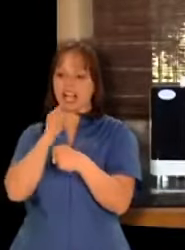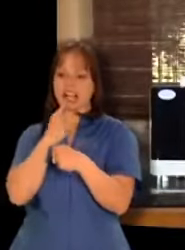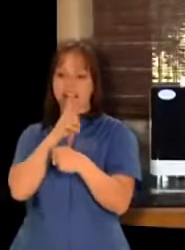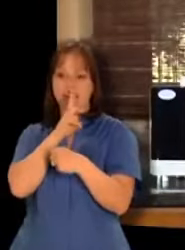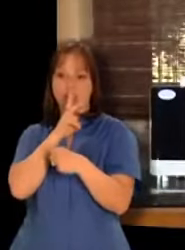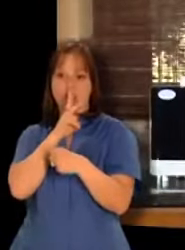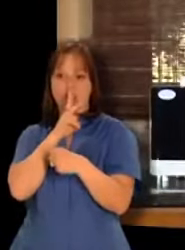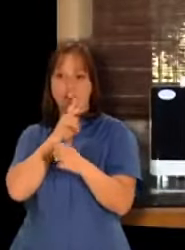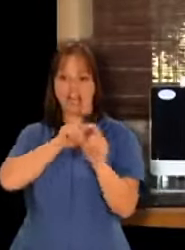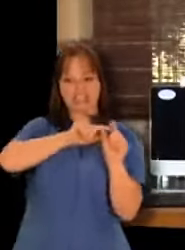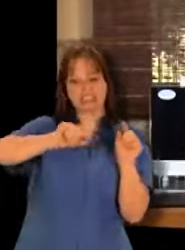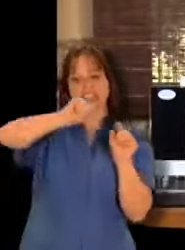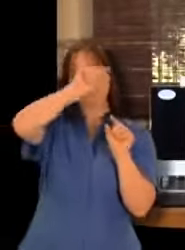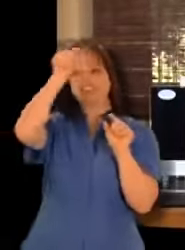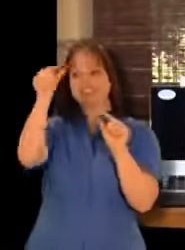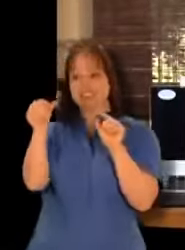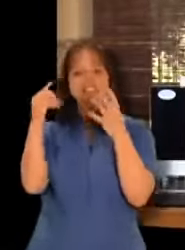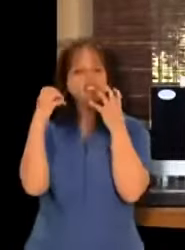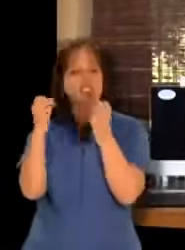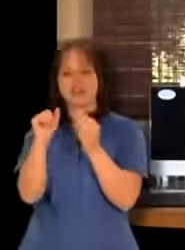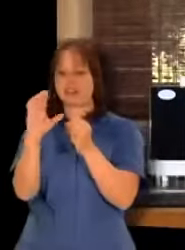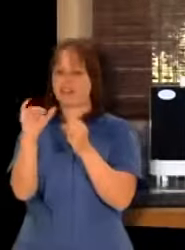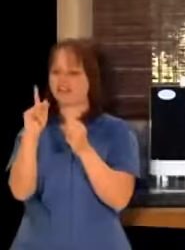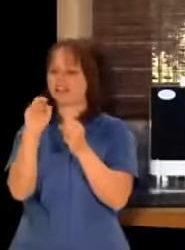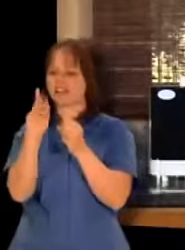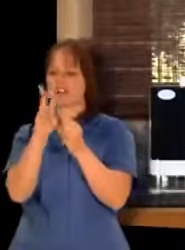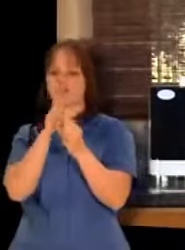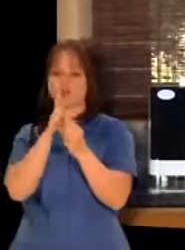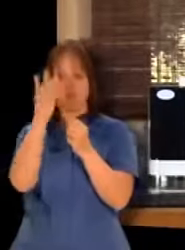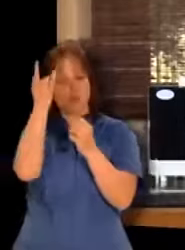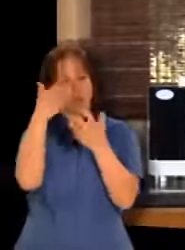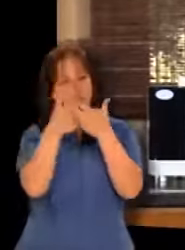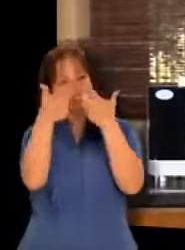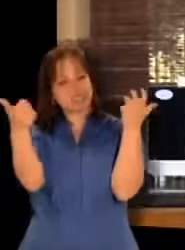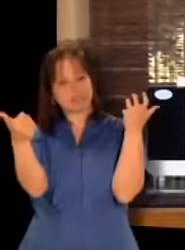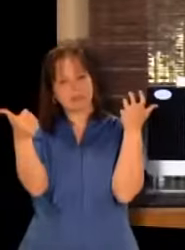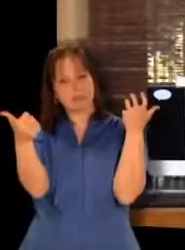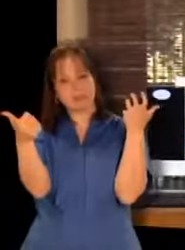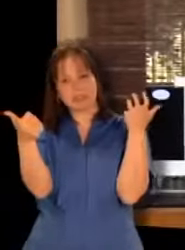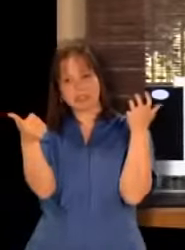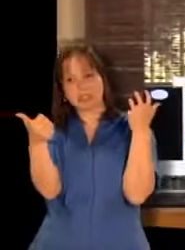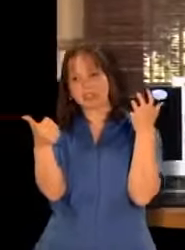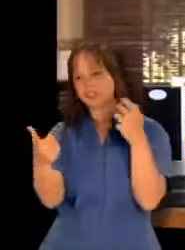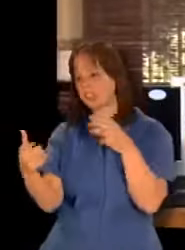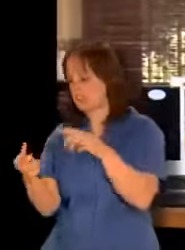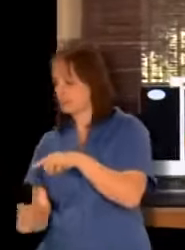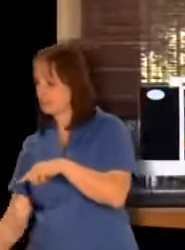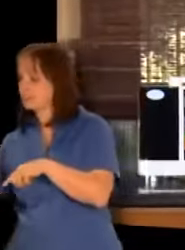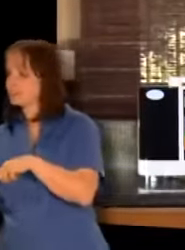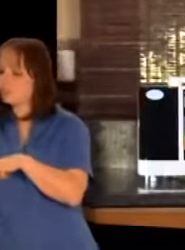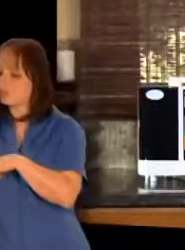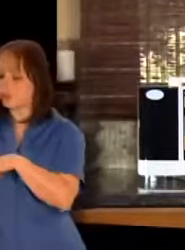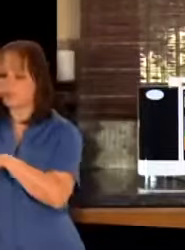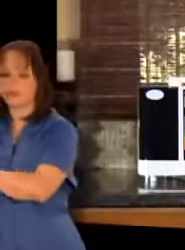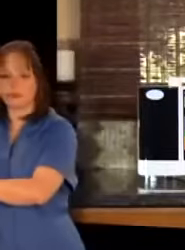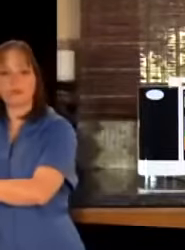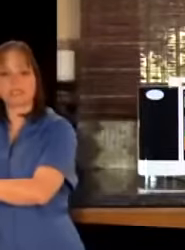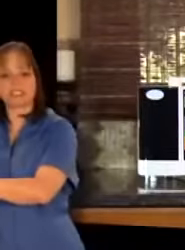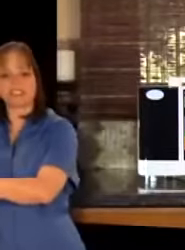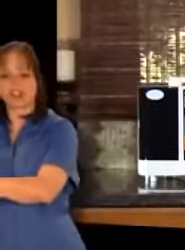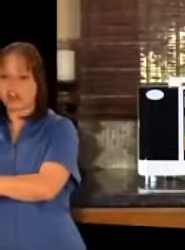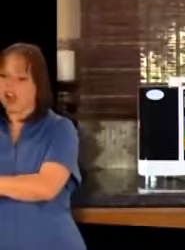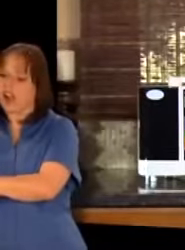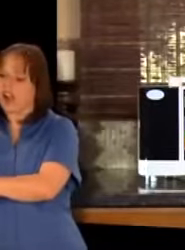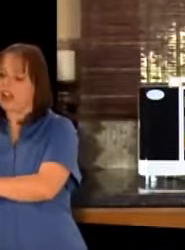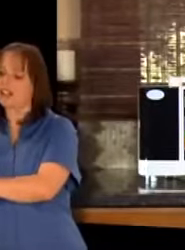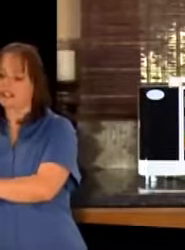is the strong alkaline water because we're separating the water. We have the strong acid water coming out this hose down here, the strong